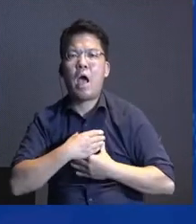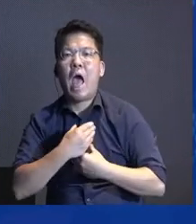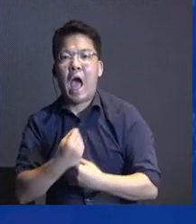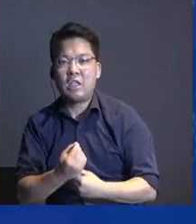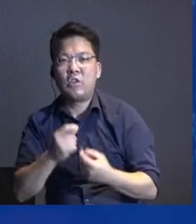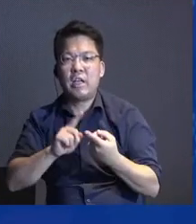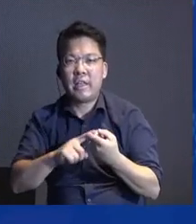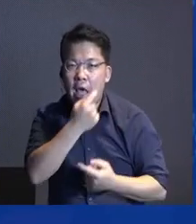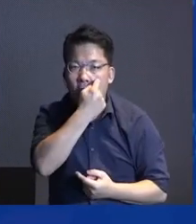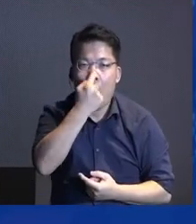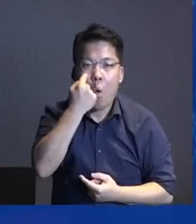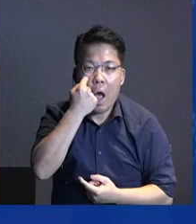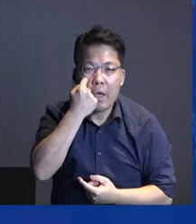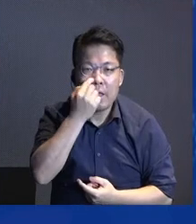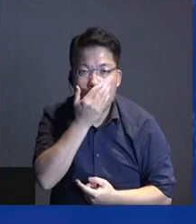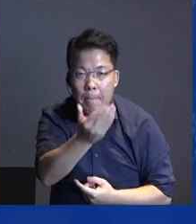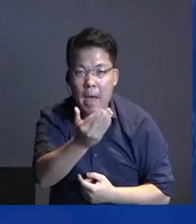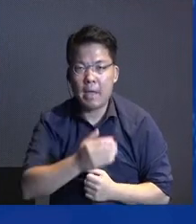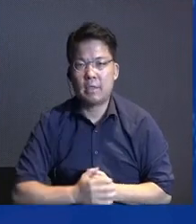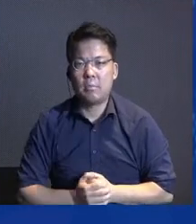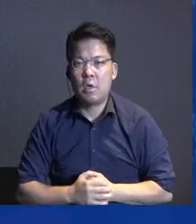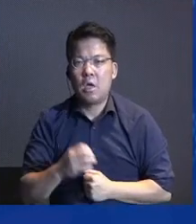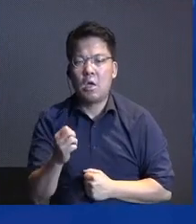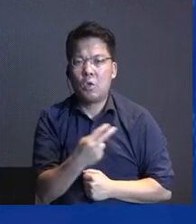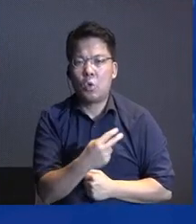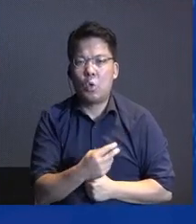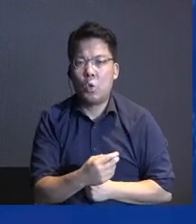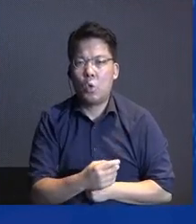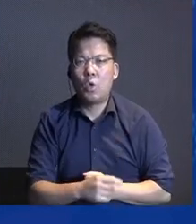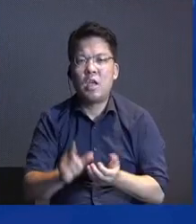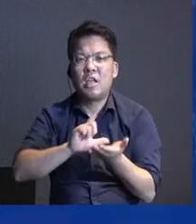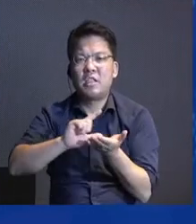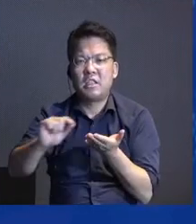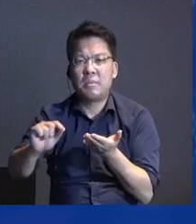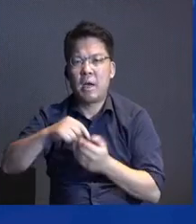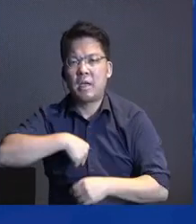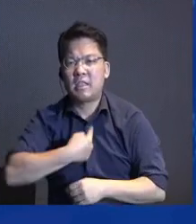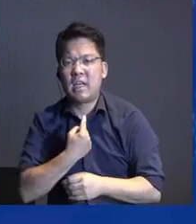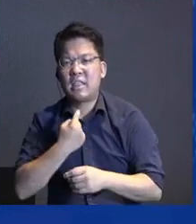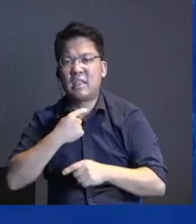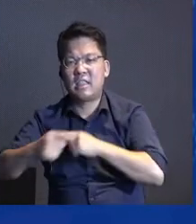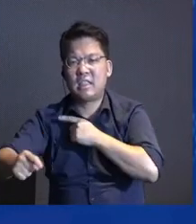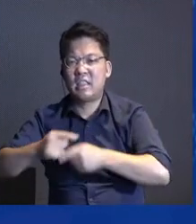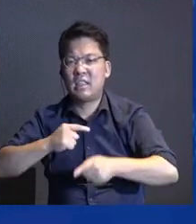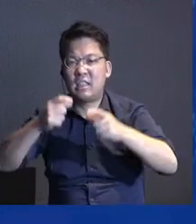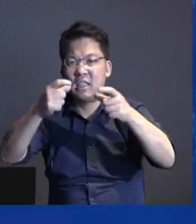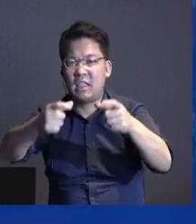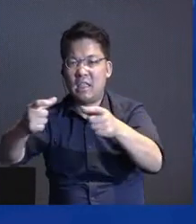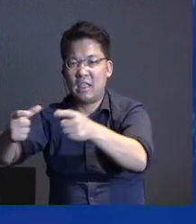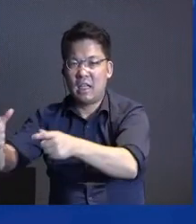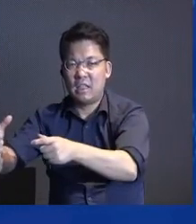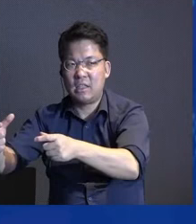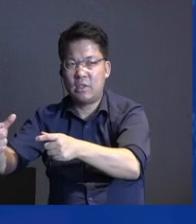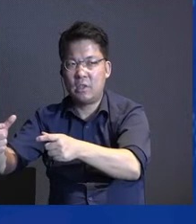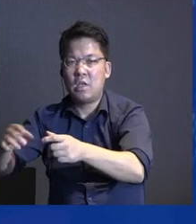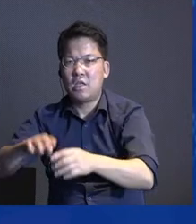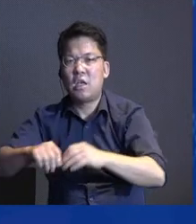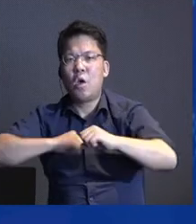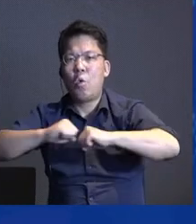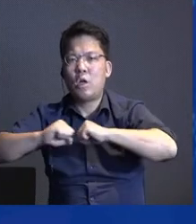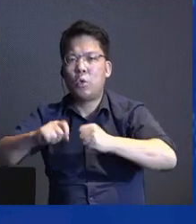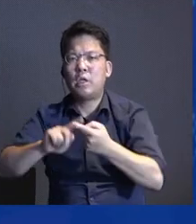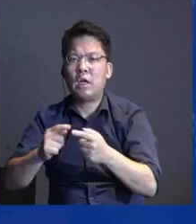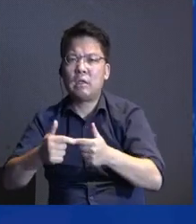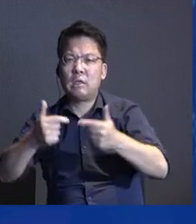overall activities at one local district, and learn how to prepare food in case of the emergencies.